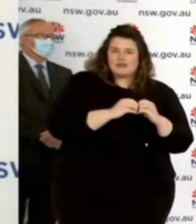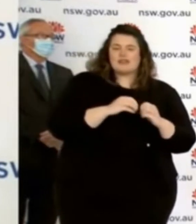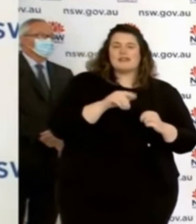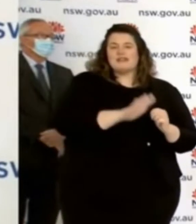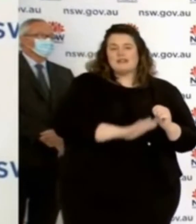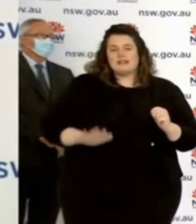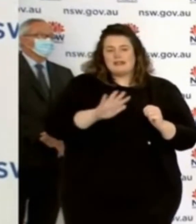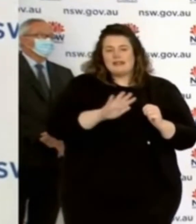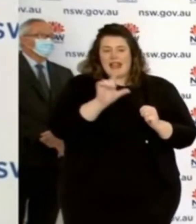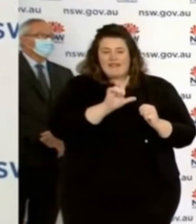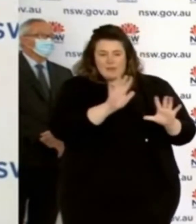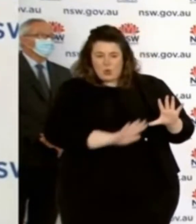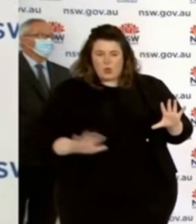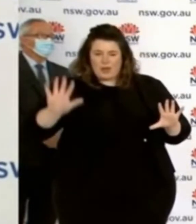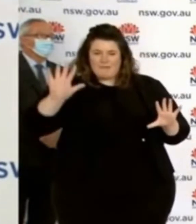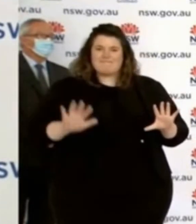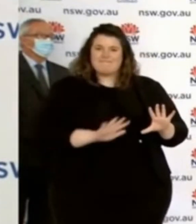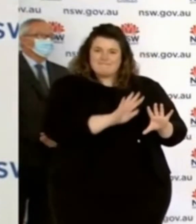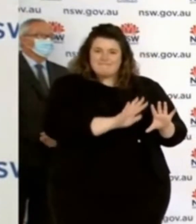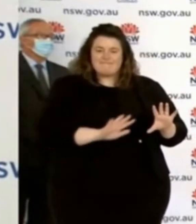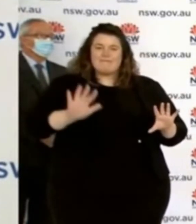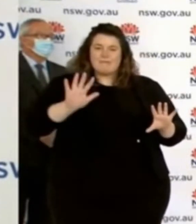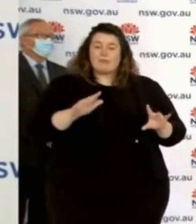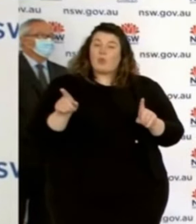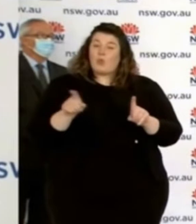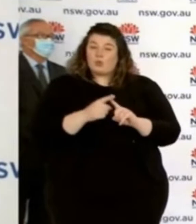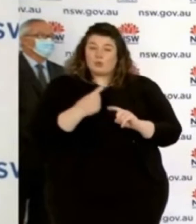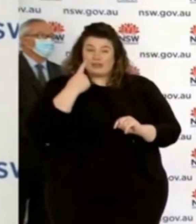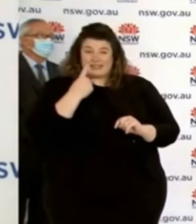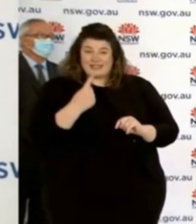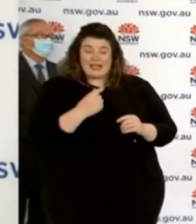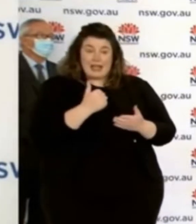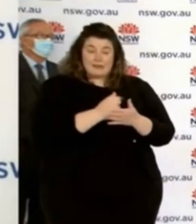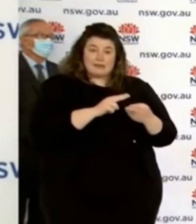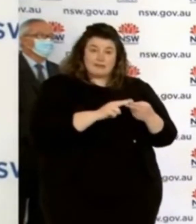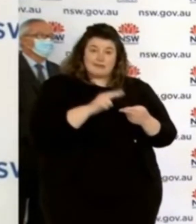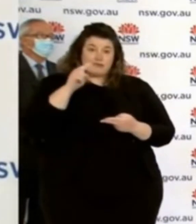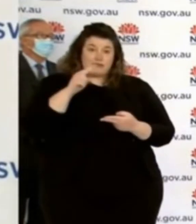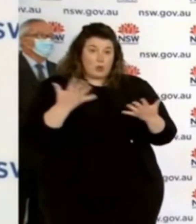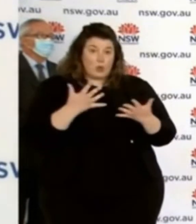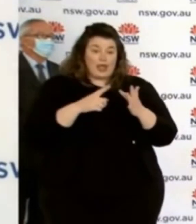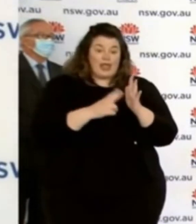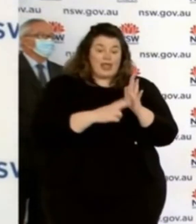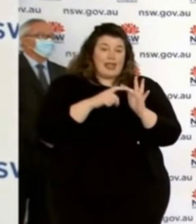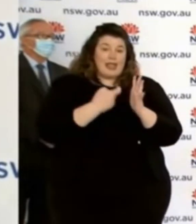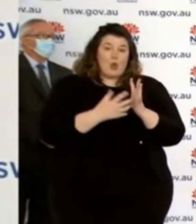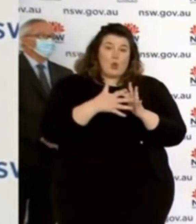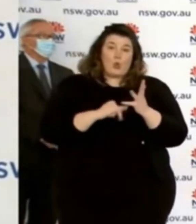Liverpool LGAs. But what we're also seeing is the fact that we're seeing an upswing in cases in the inner